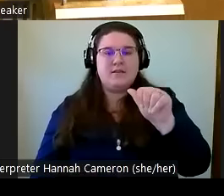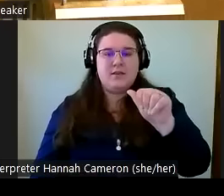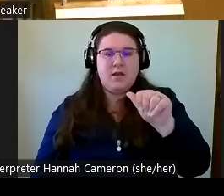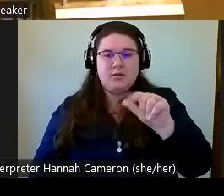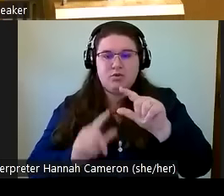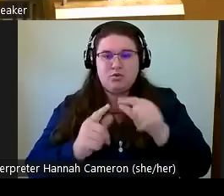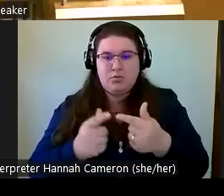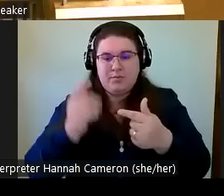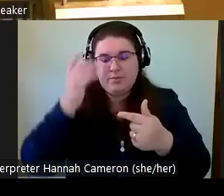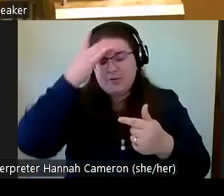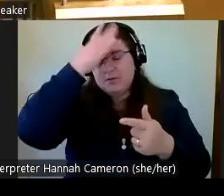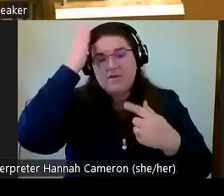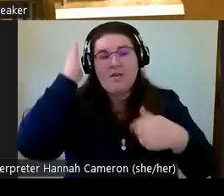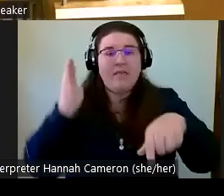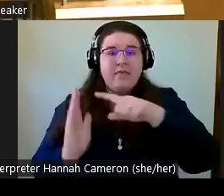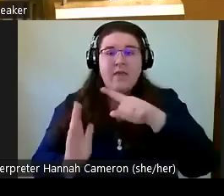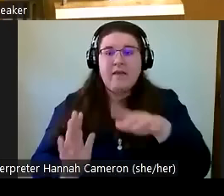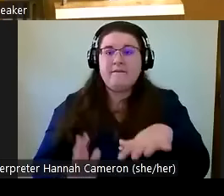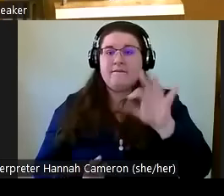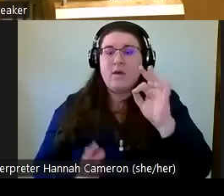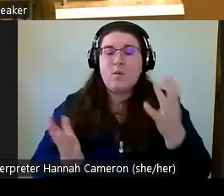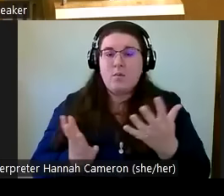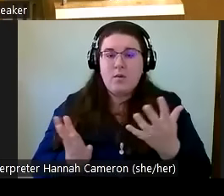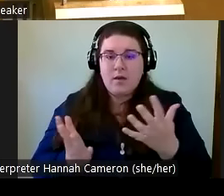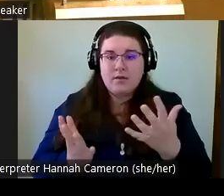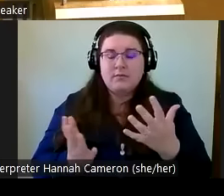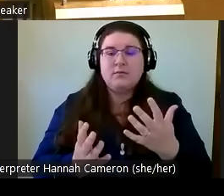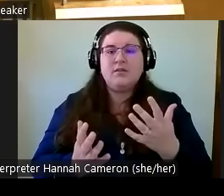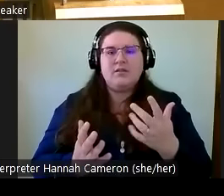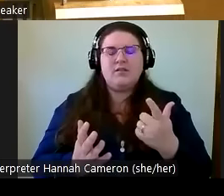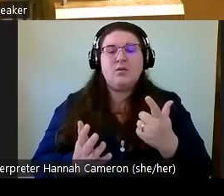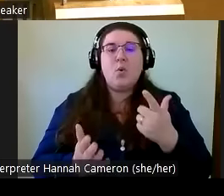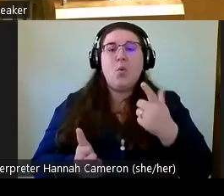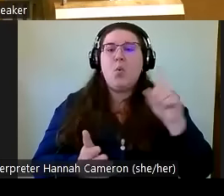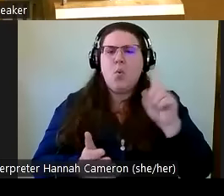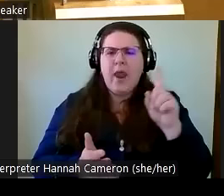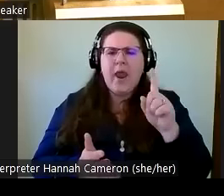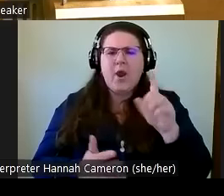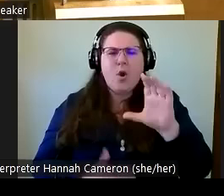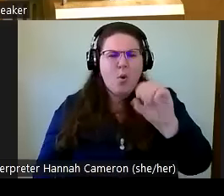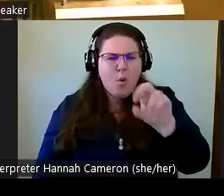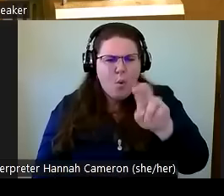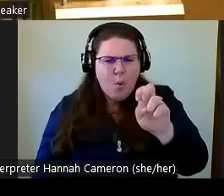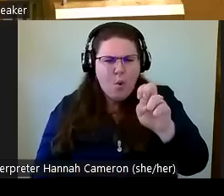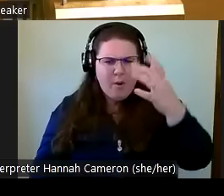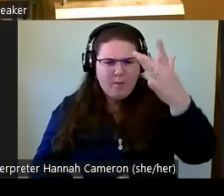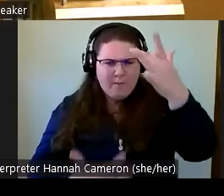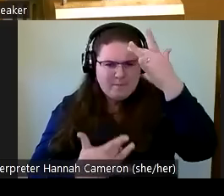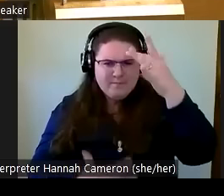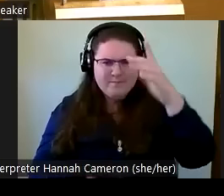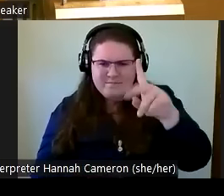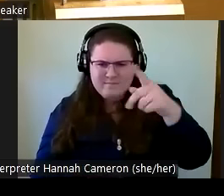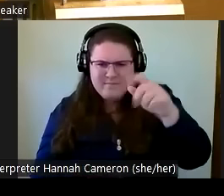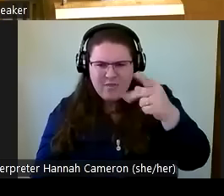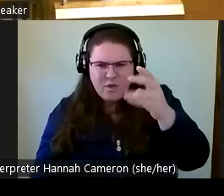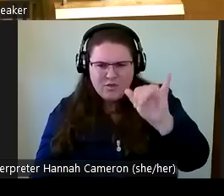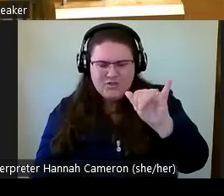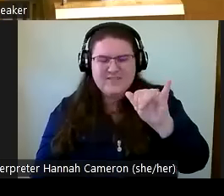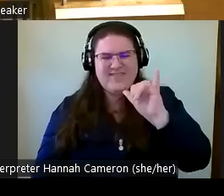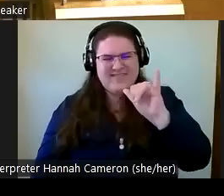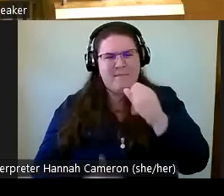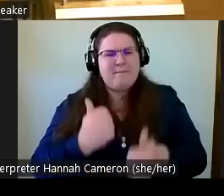they too have decided that we should put the core pathology at the heart of this diagnosis. So to make a diagnosis,